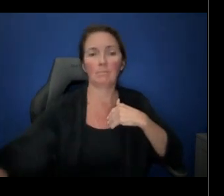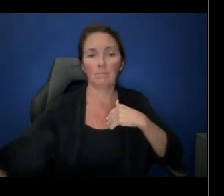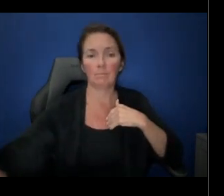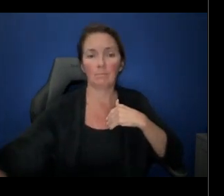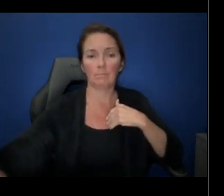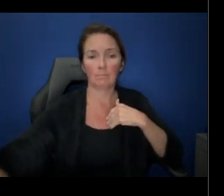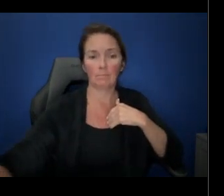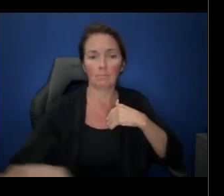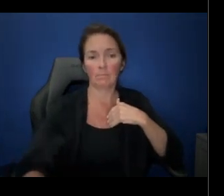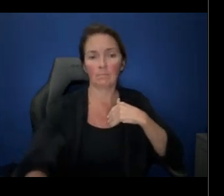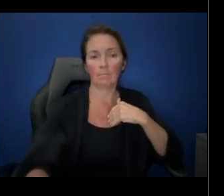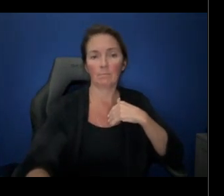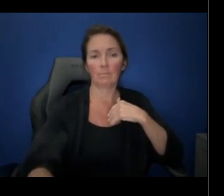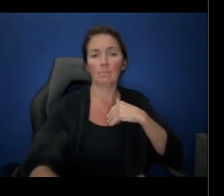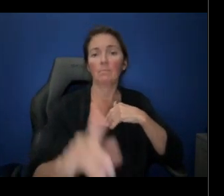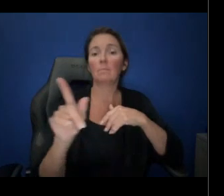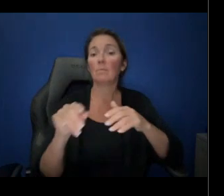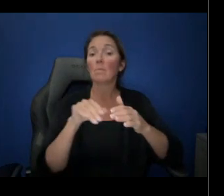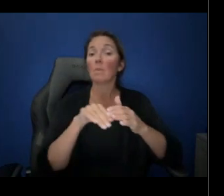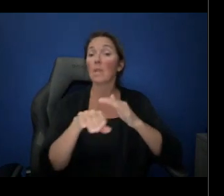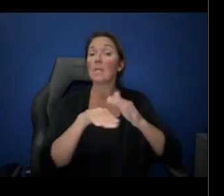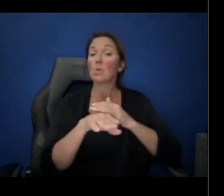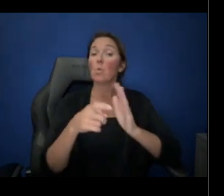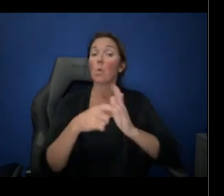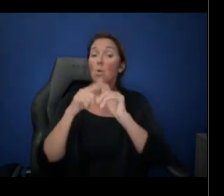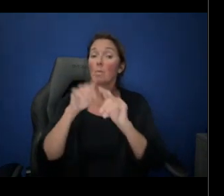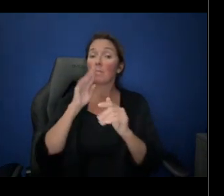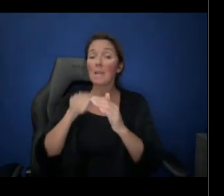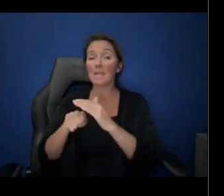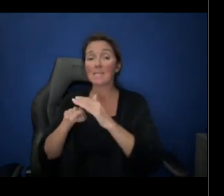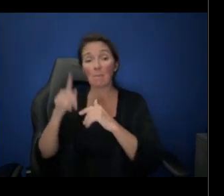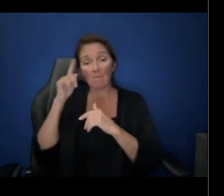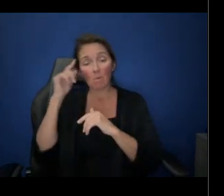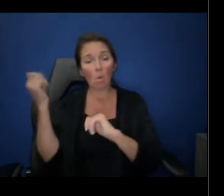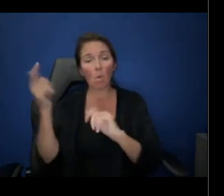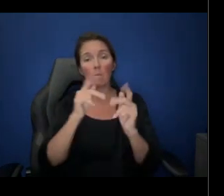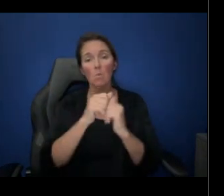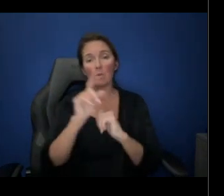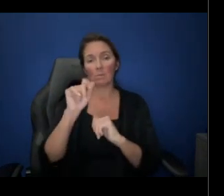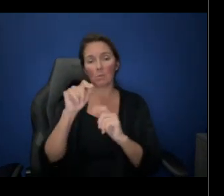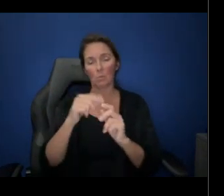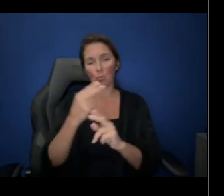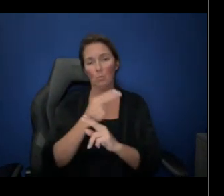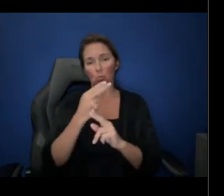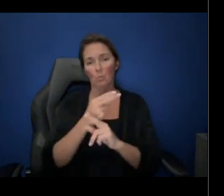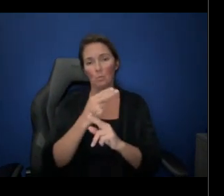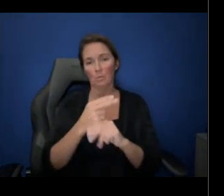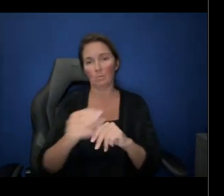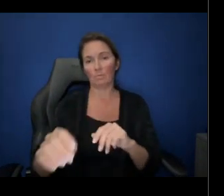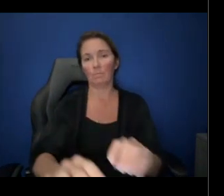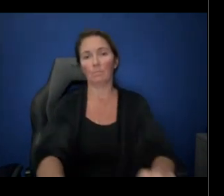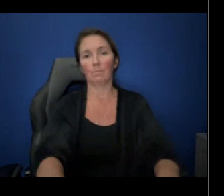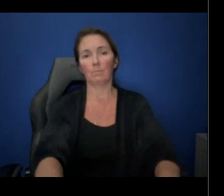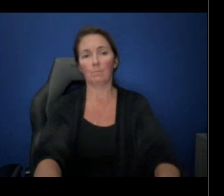Entrances required to be accessible are easy for people with disabilities to use.